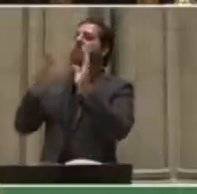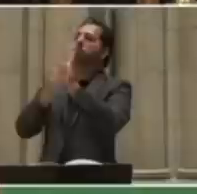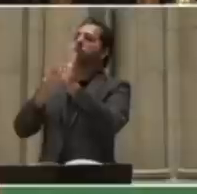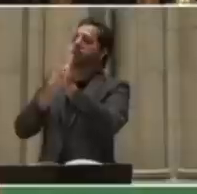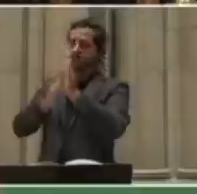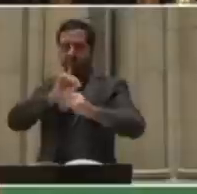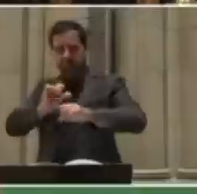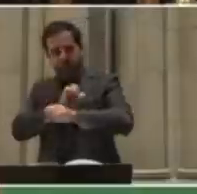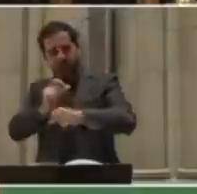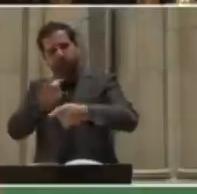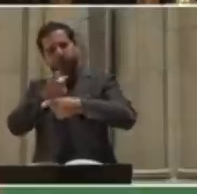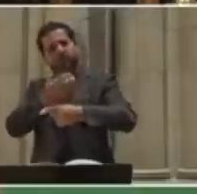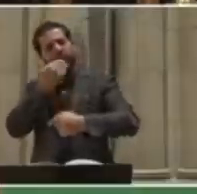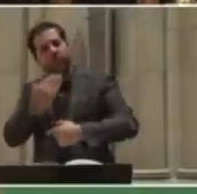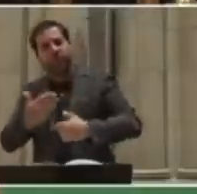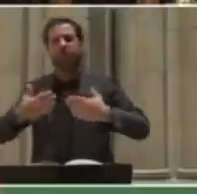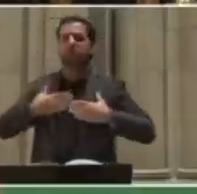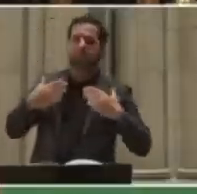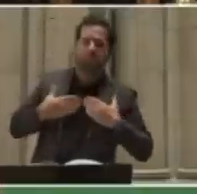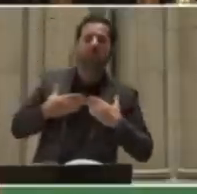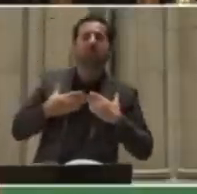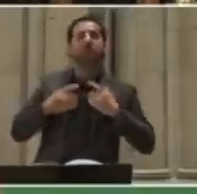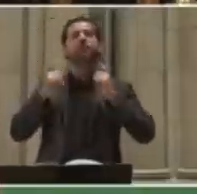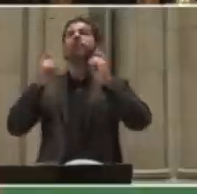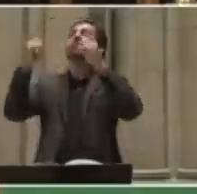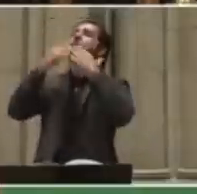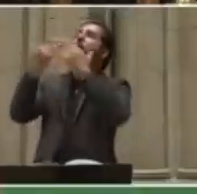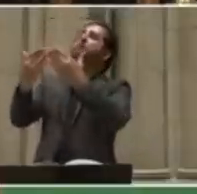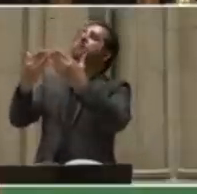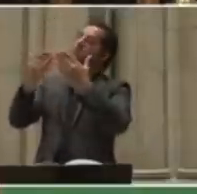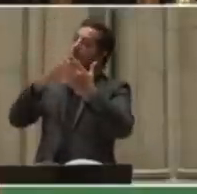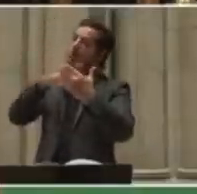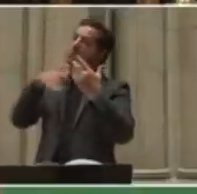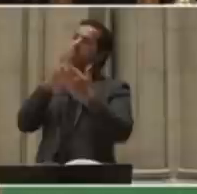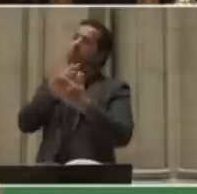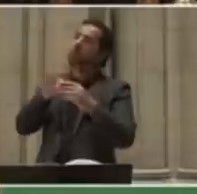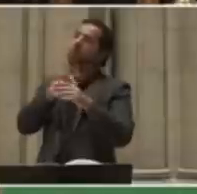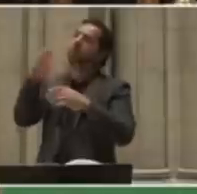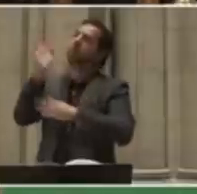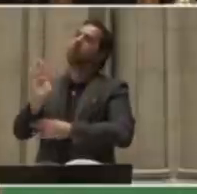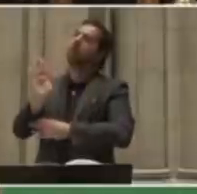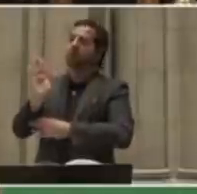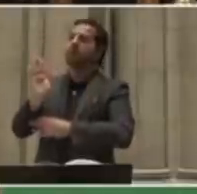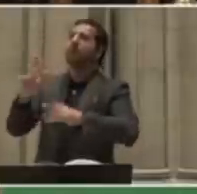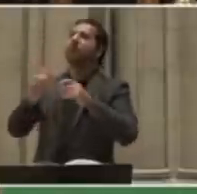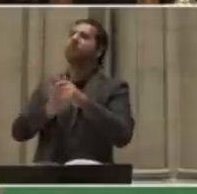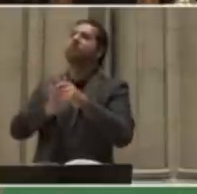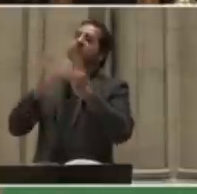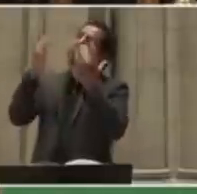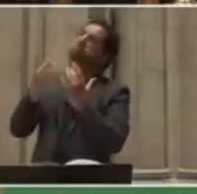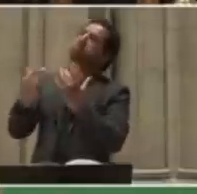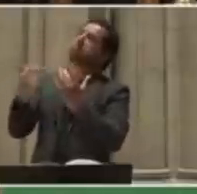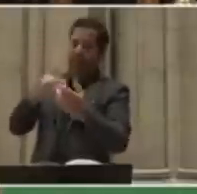It is truly right and good and joyful to give you thanks, all holy God, source of life and fountain of mercy.